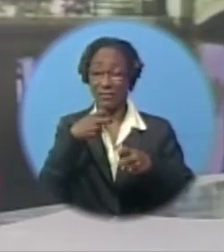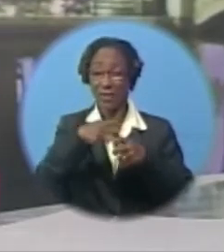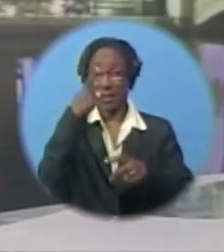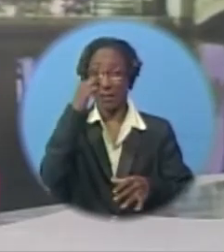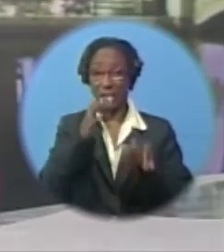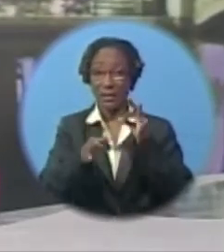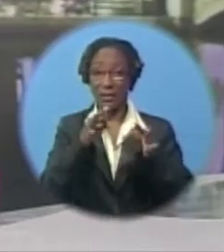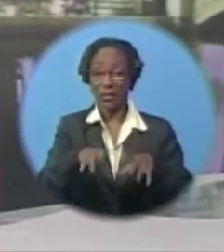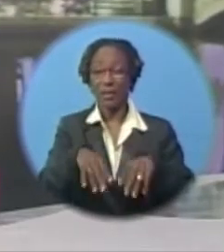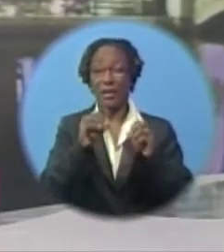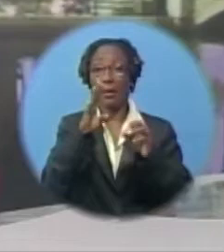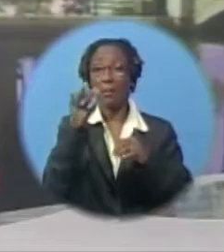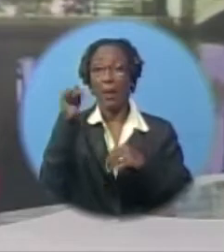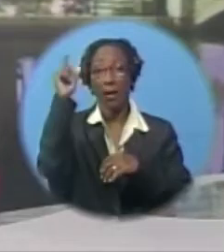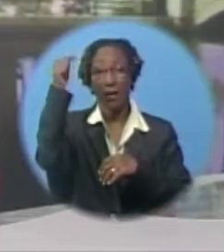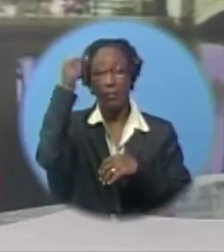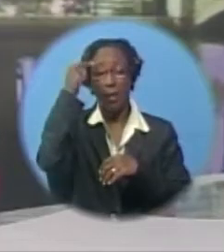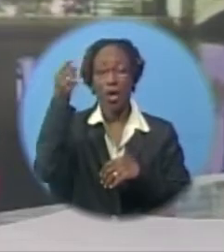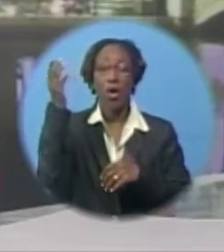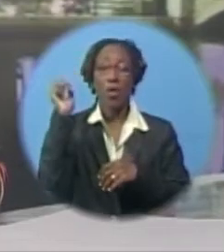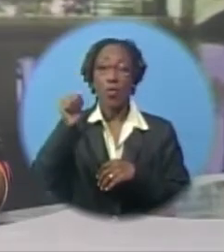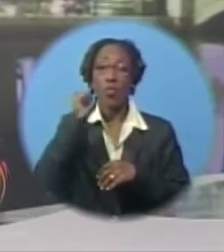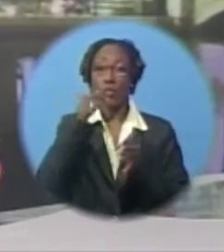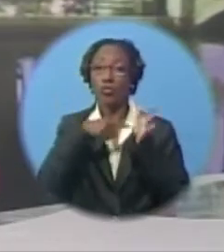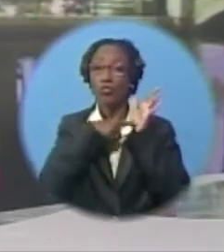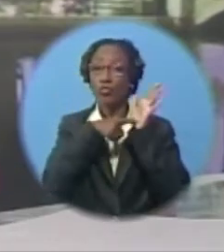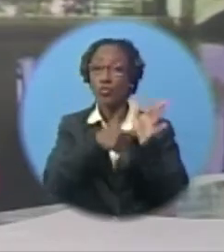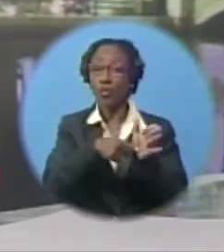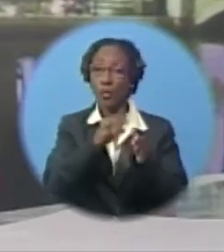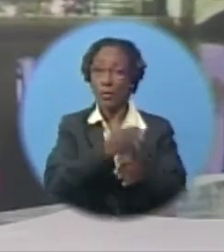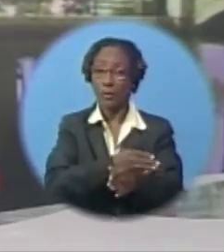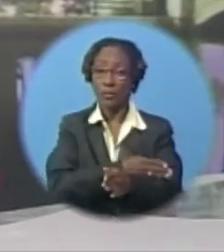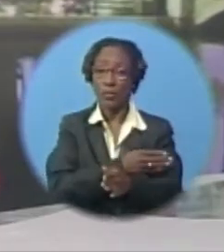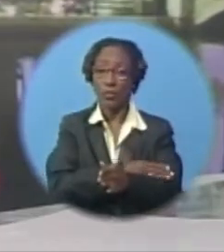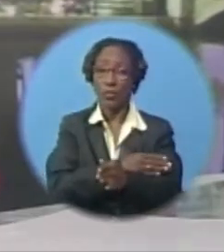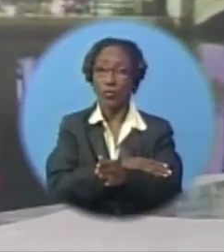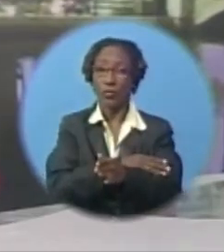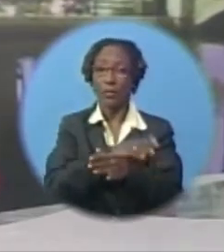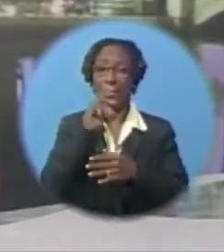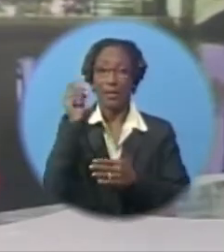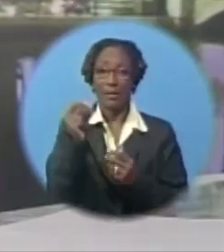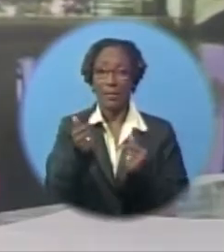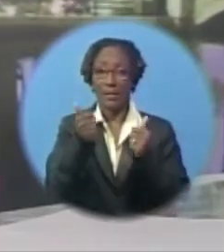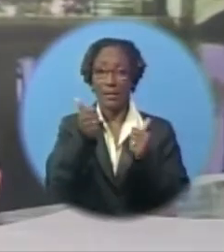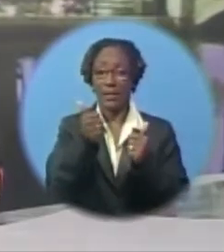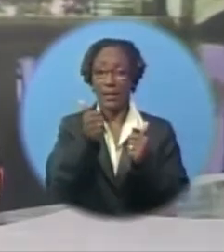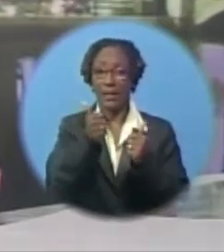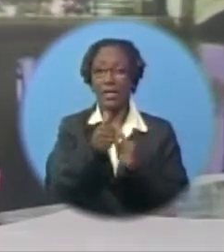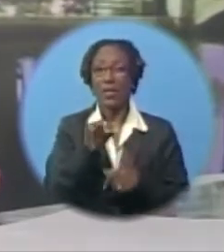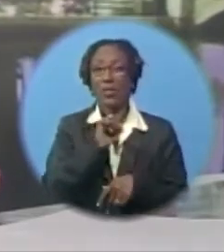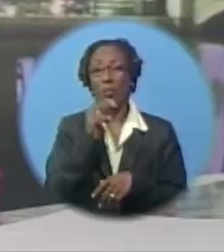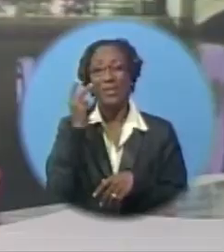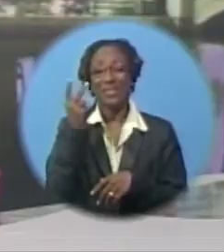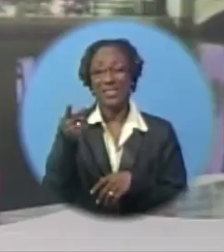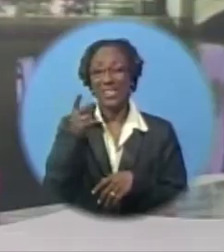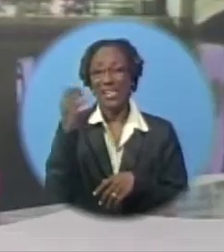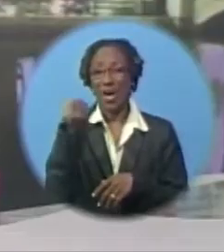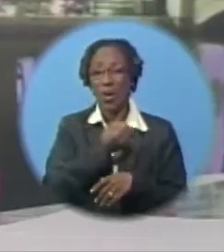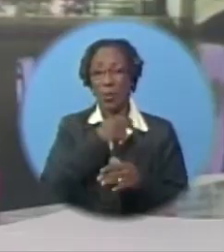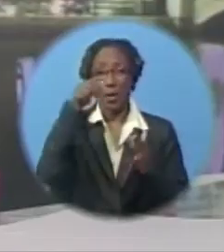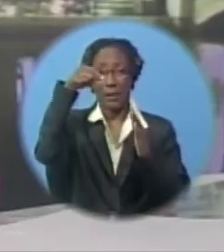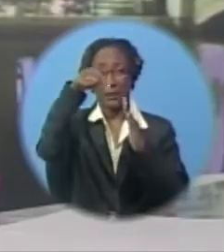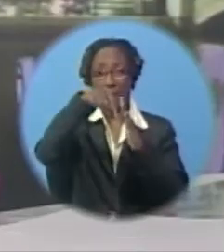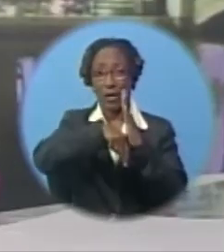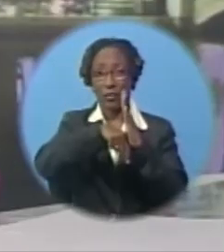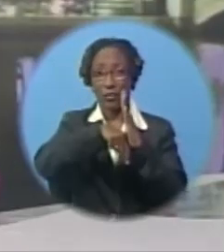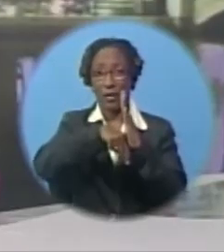come overnight. He says the country continues to face penalties like downgrades as a result. Well, despite this, he says